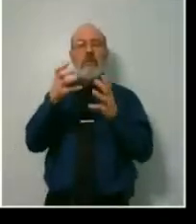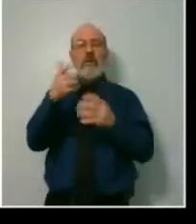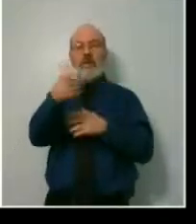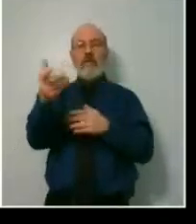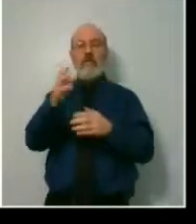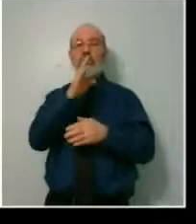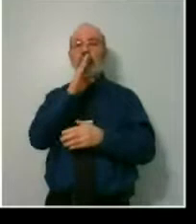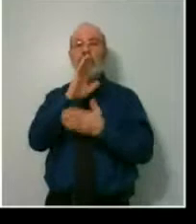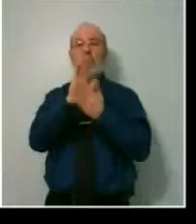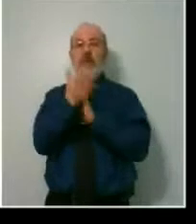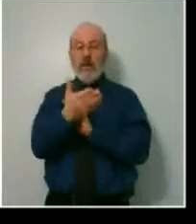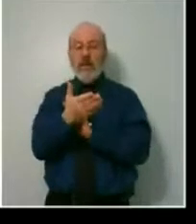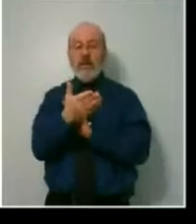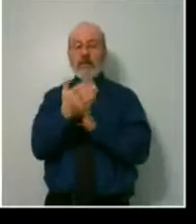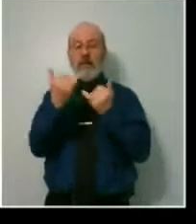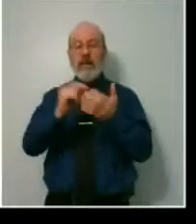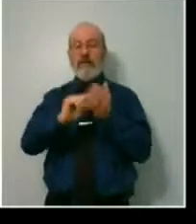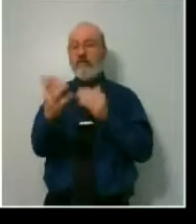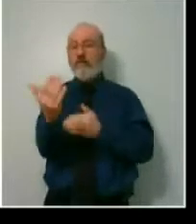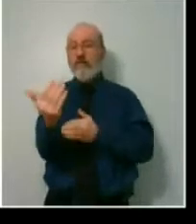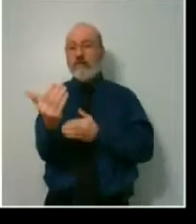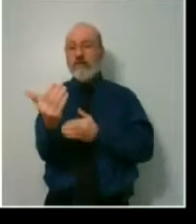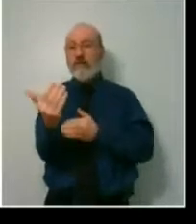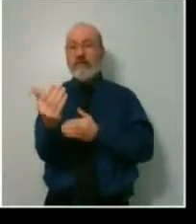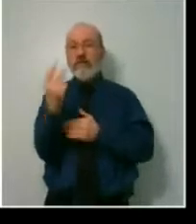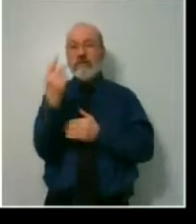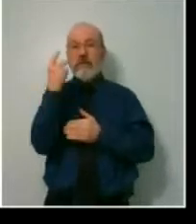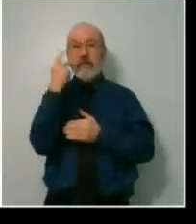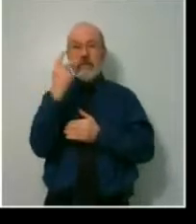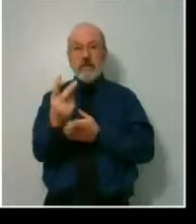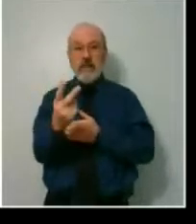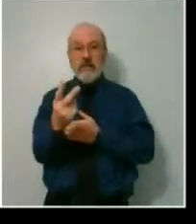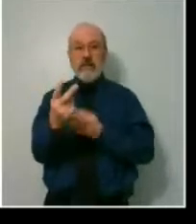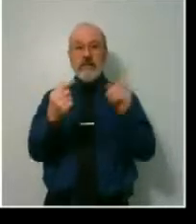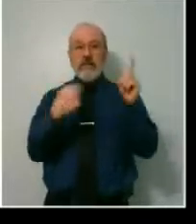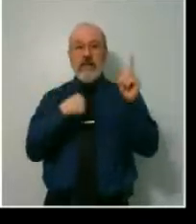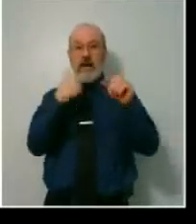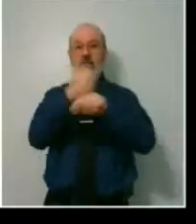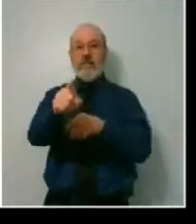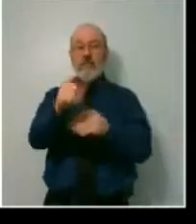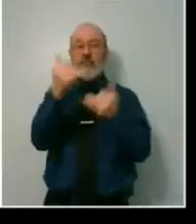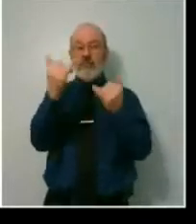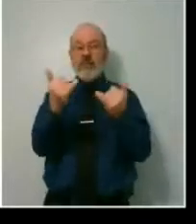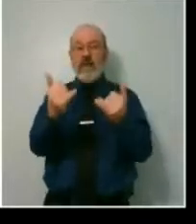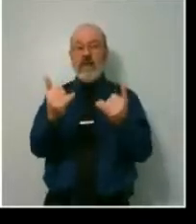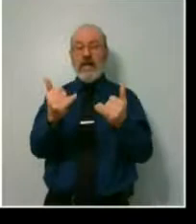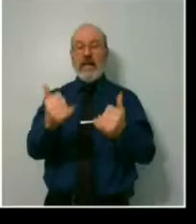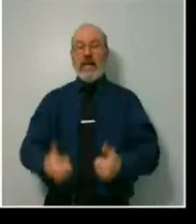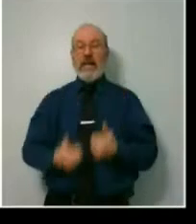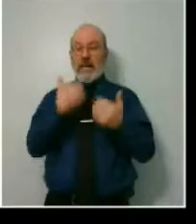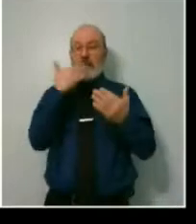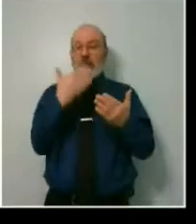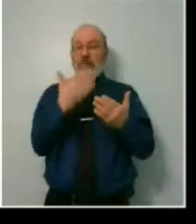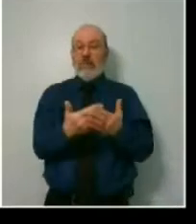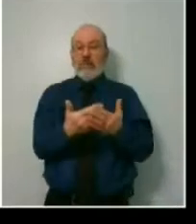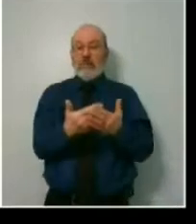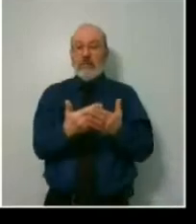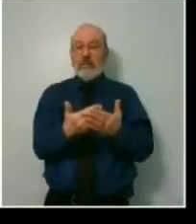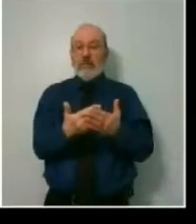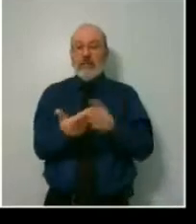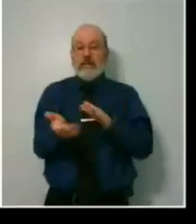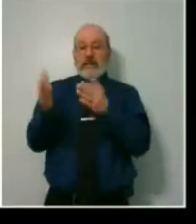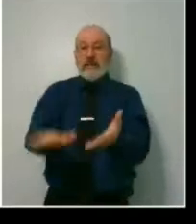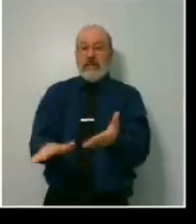15. "See, I have set before thee this day life and good, death and